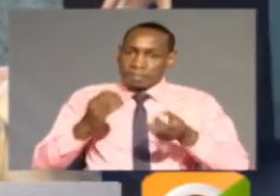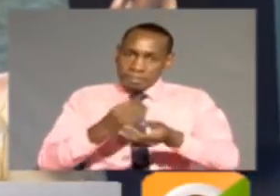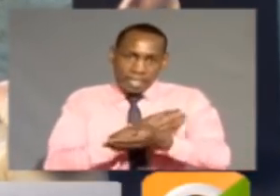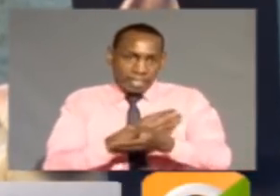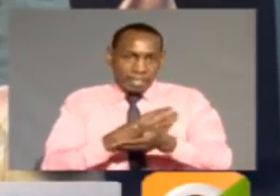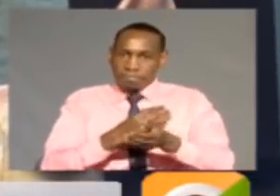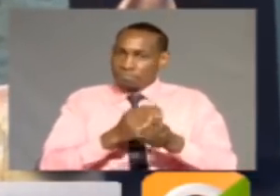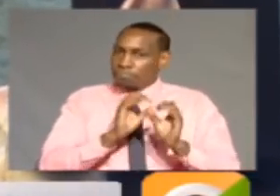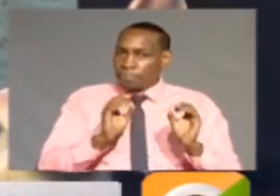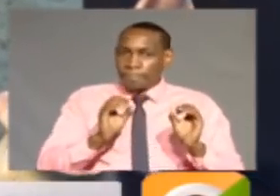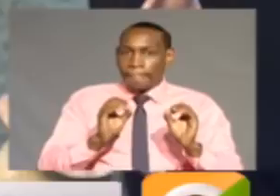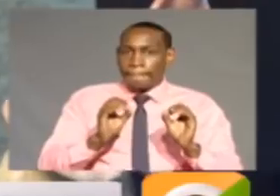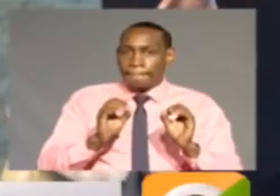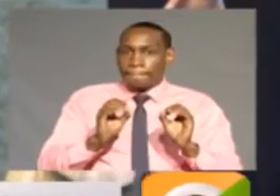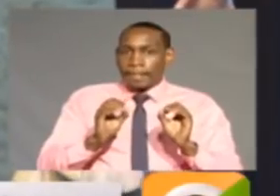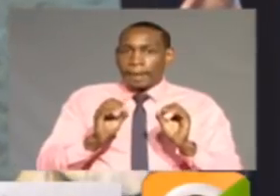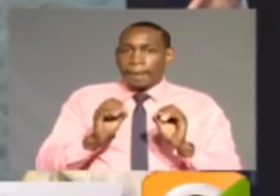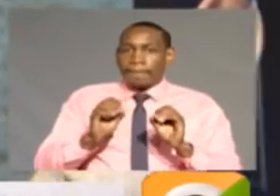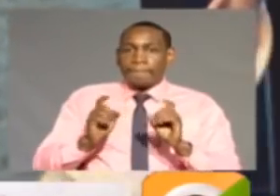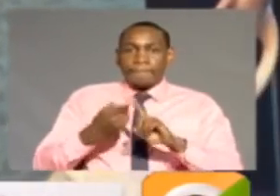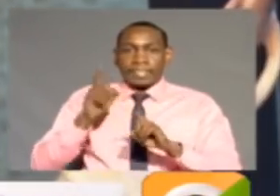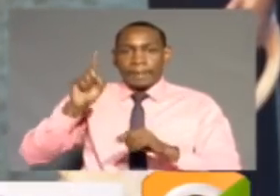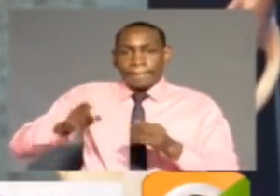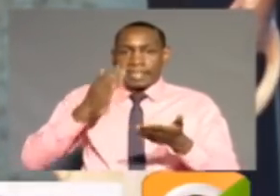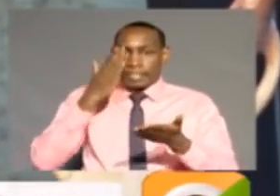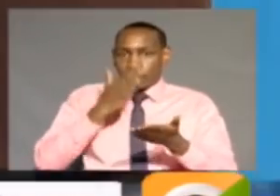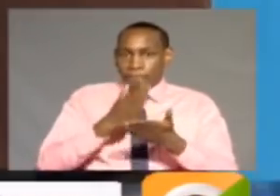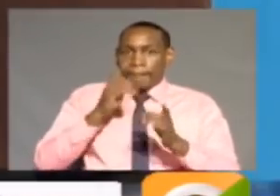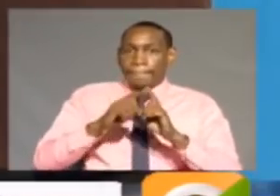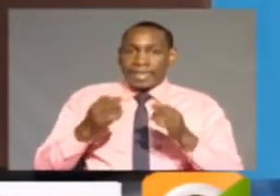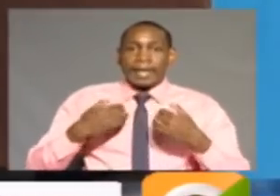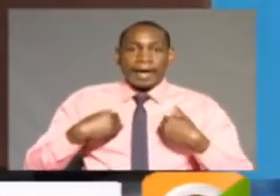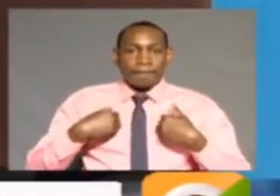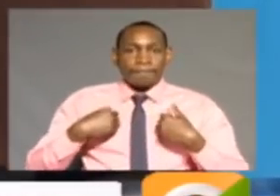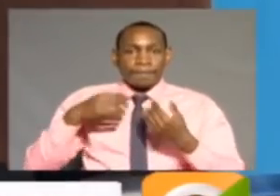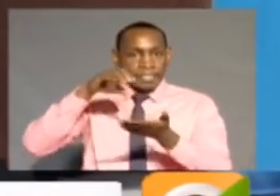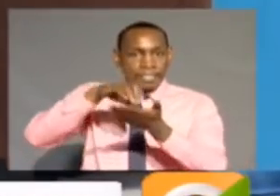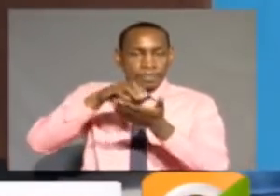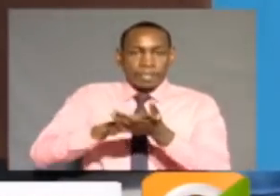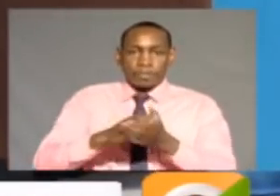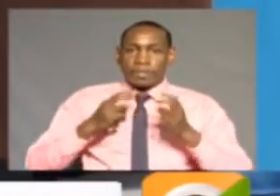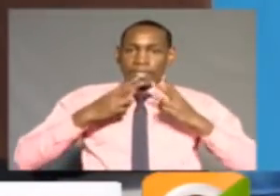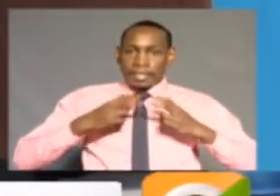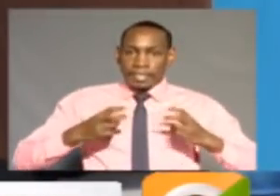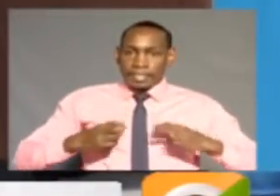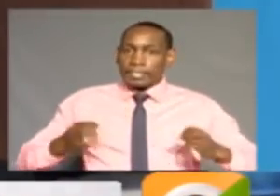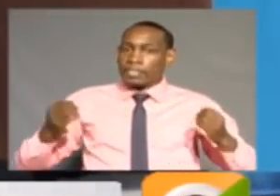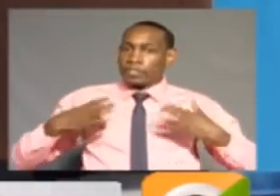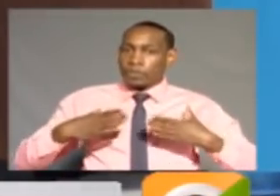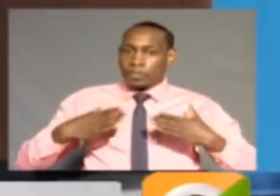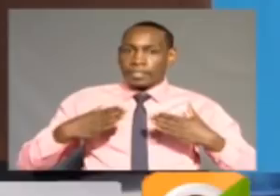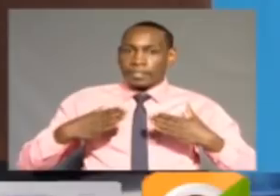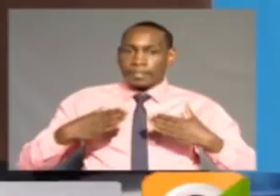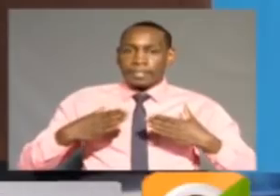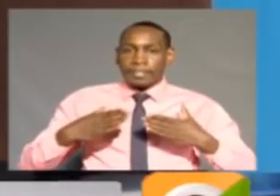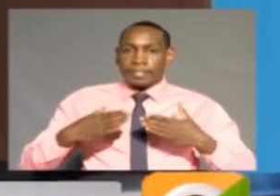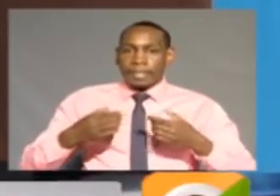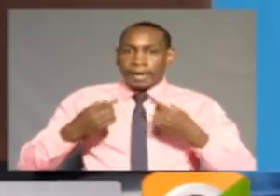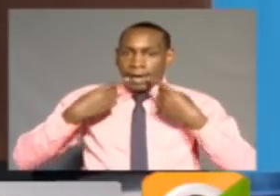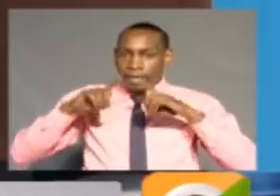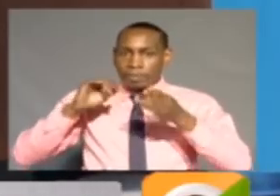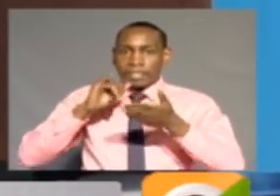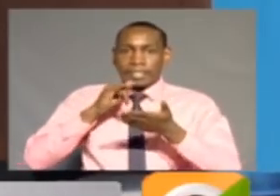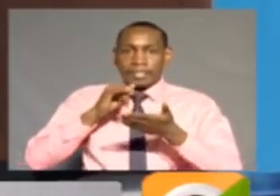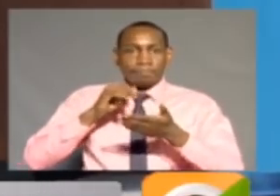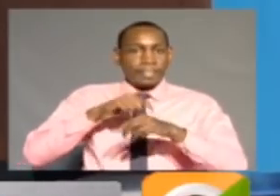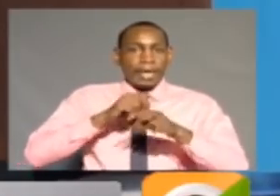cancer has to be cancer, it has to be confirmed, but there is a lump. The diagnosis came as a shocker, as it was made during a